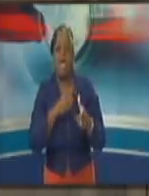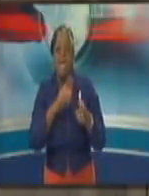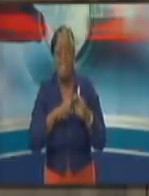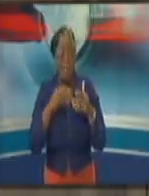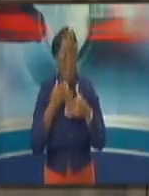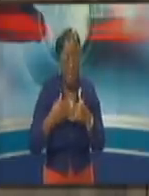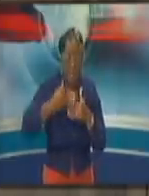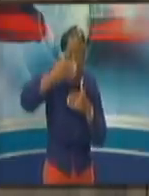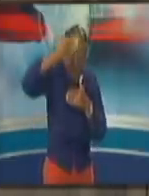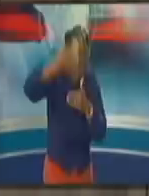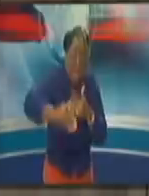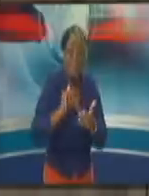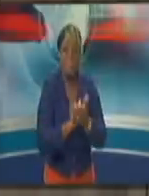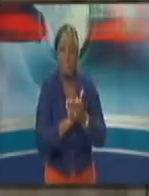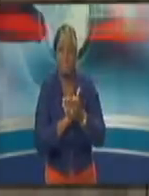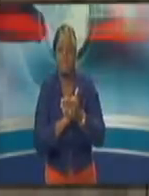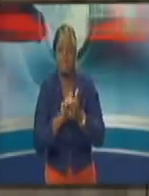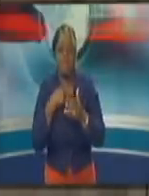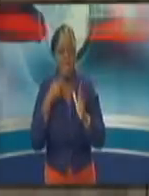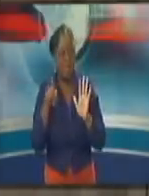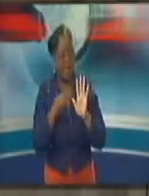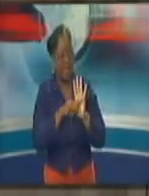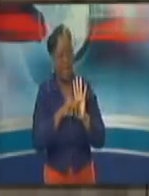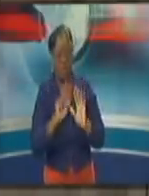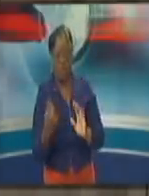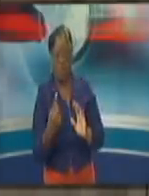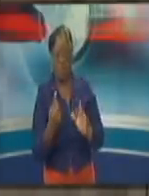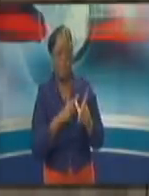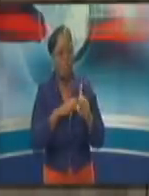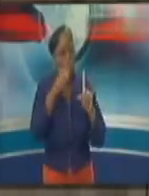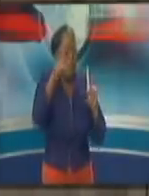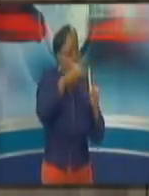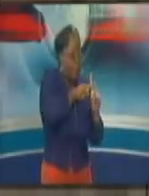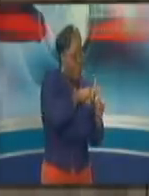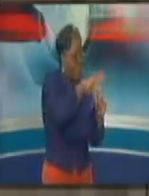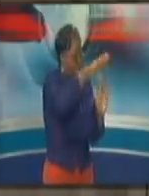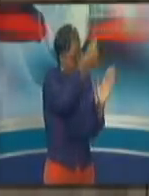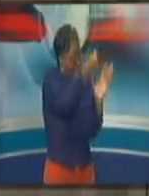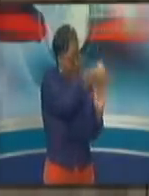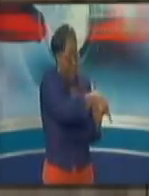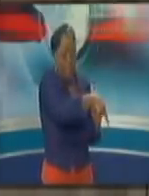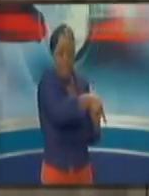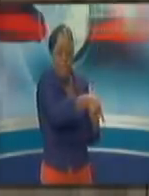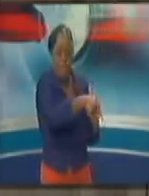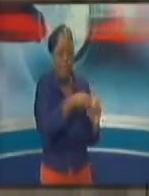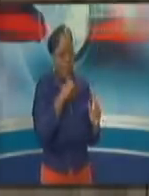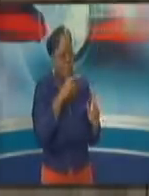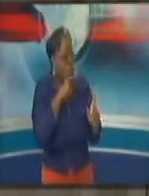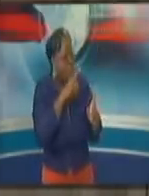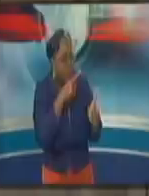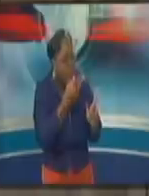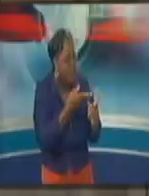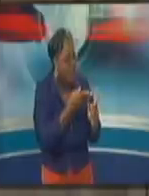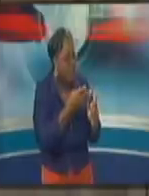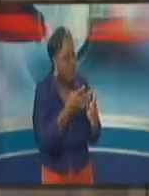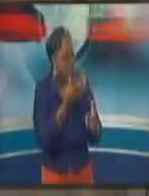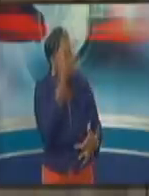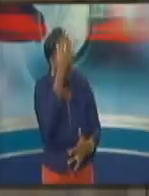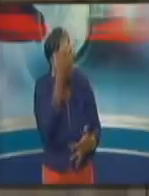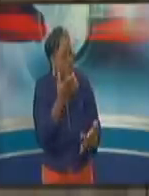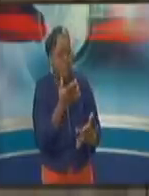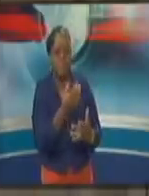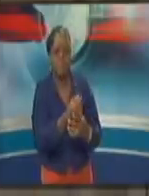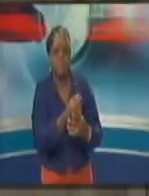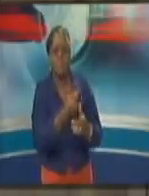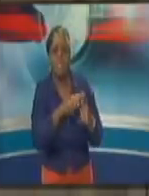done in a number of patients, we found they had a negative, then they had a positive right after, which is unusual for a virus. And then you